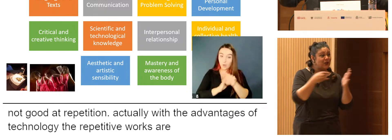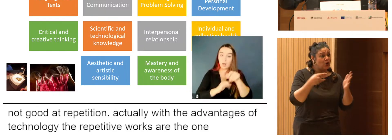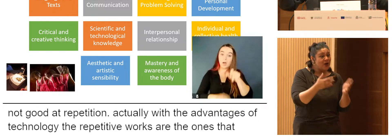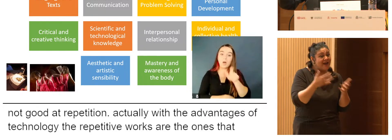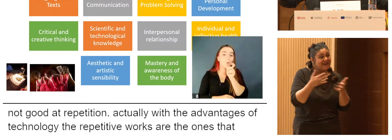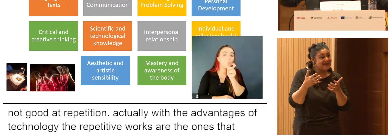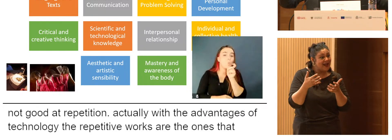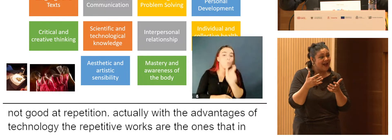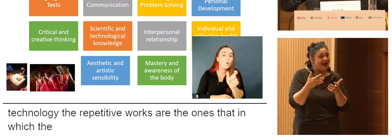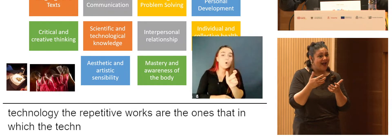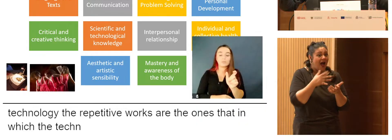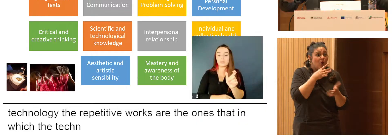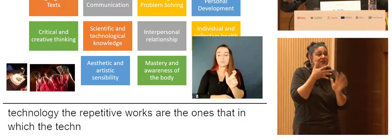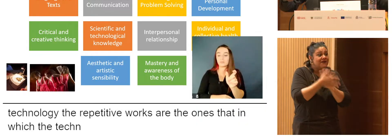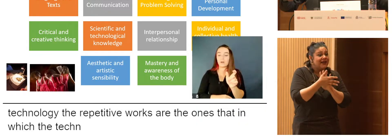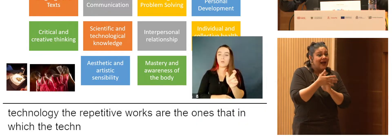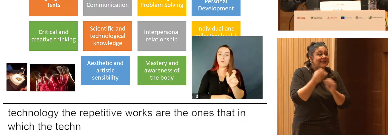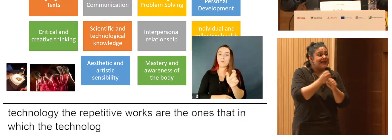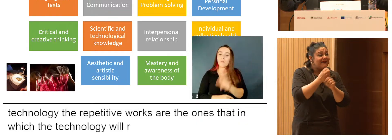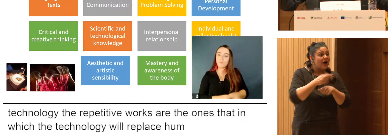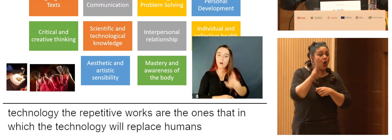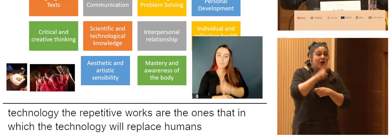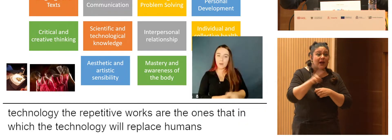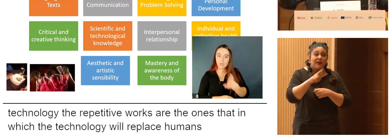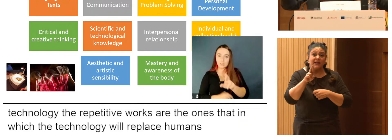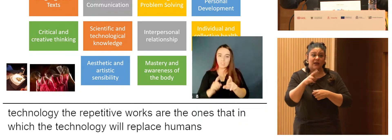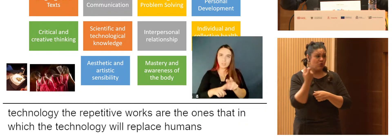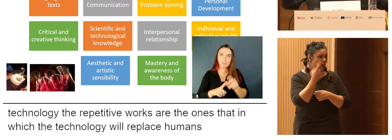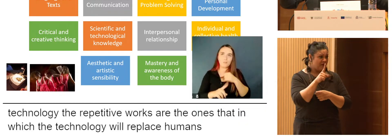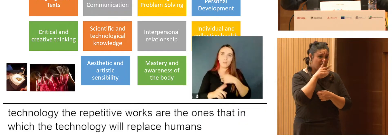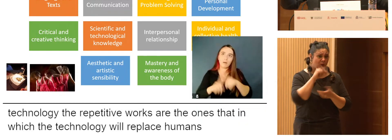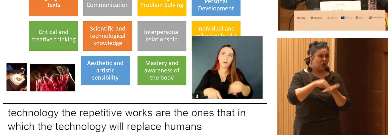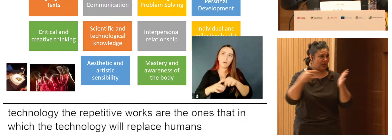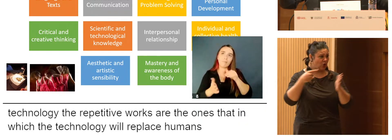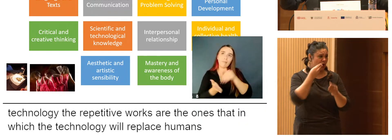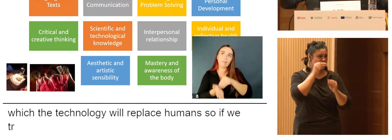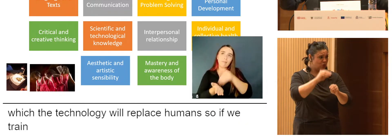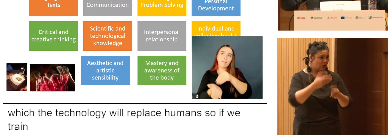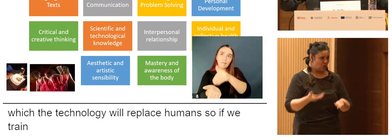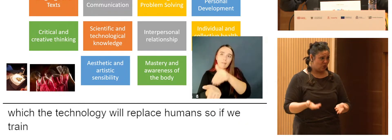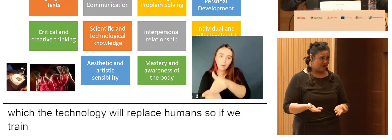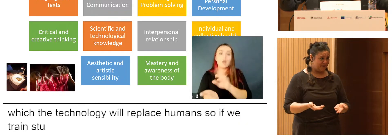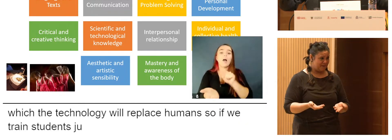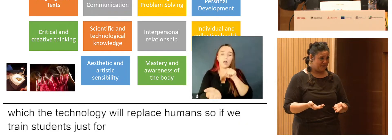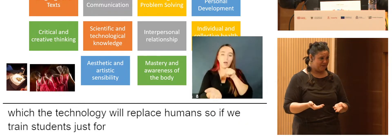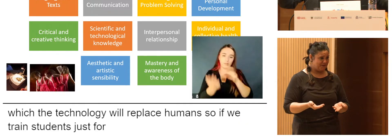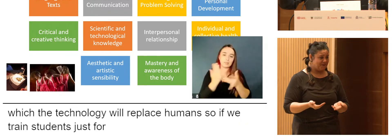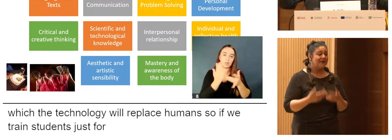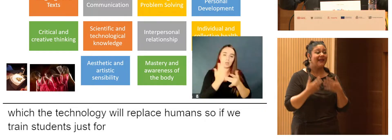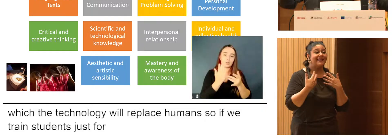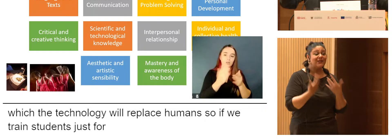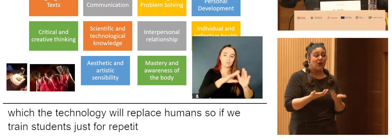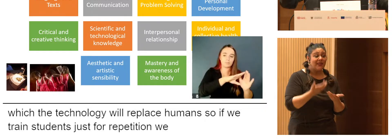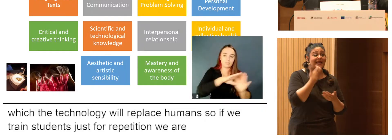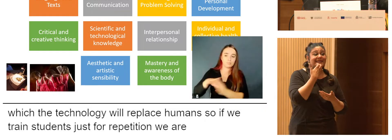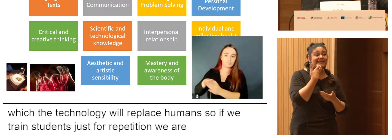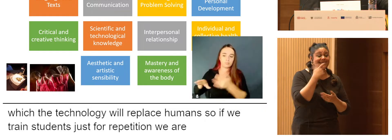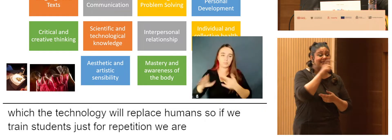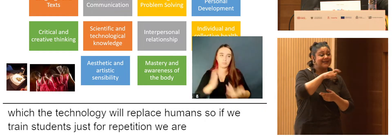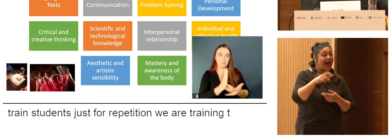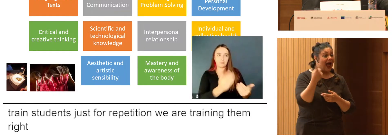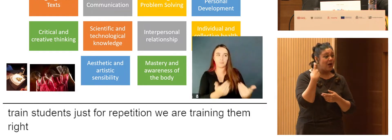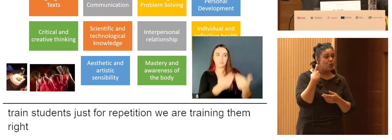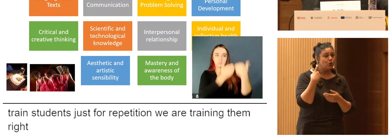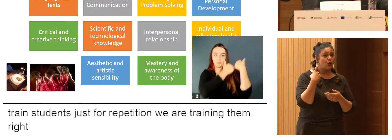which the technology will replace humans. So if we train students just for repetition, we are training them right now